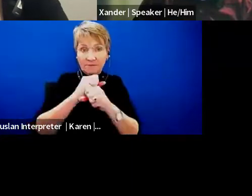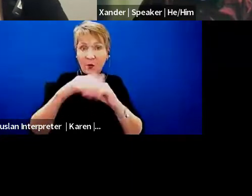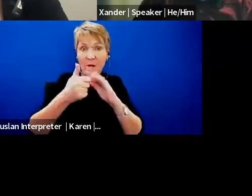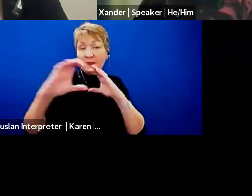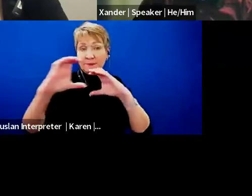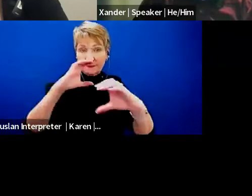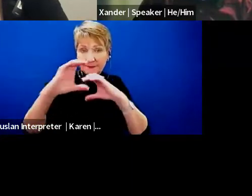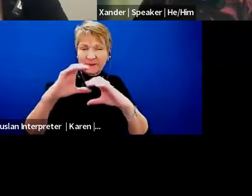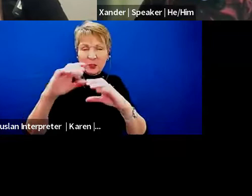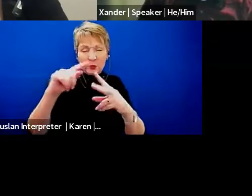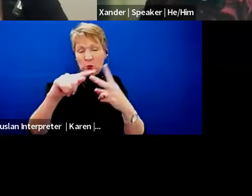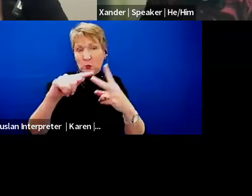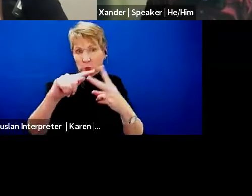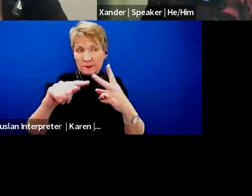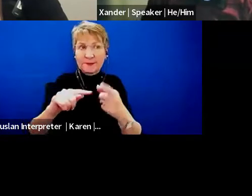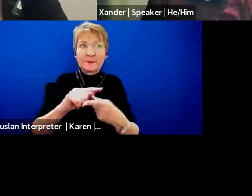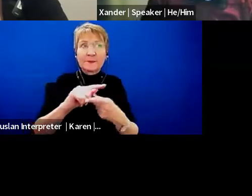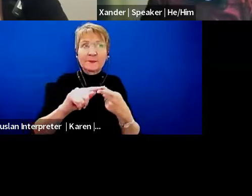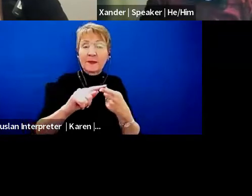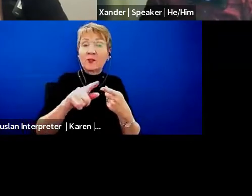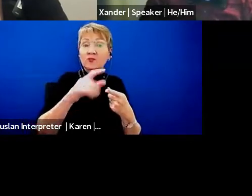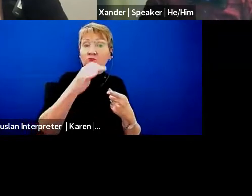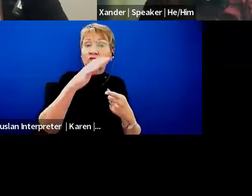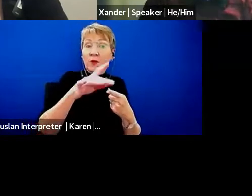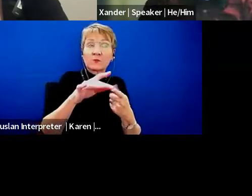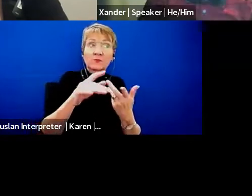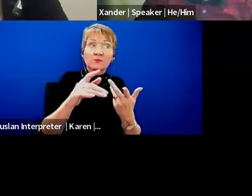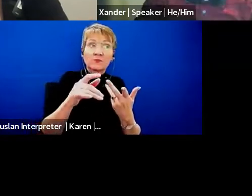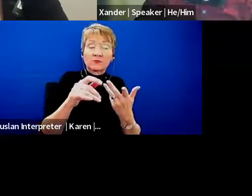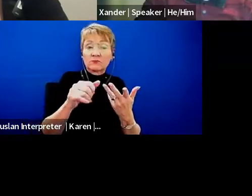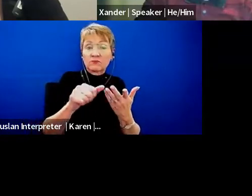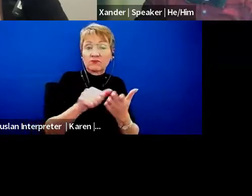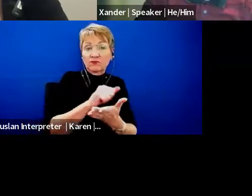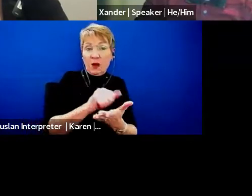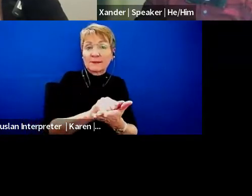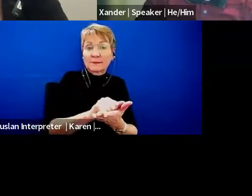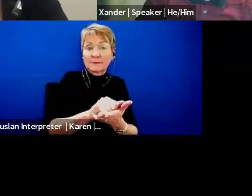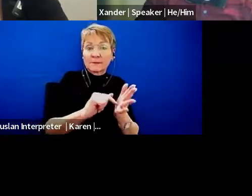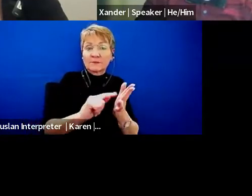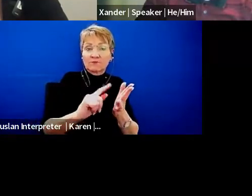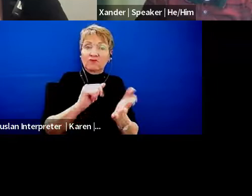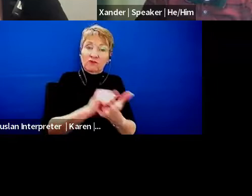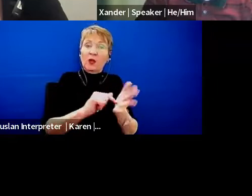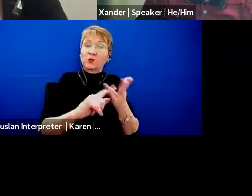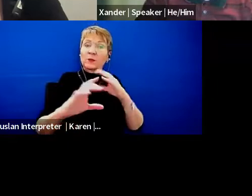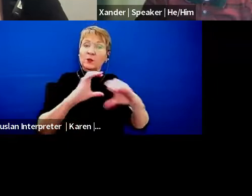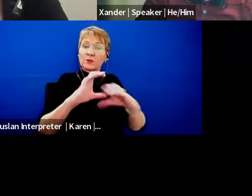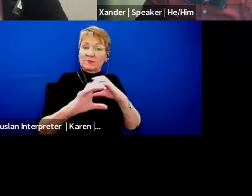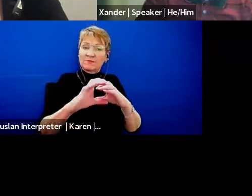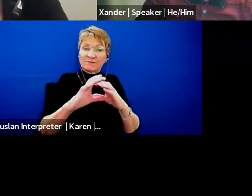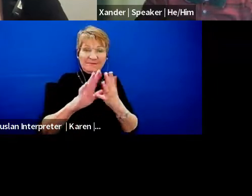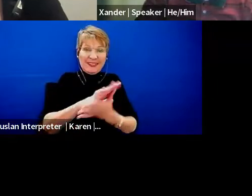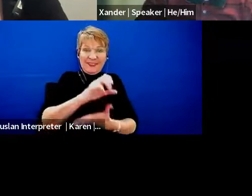things. Your child's right and tools to support that the child's right to communication includes fundamental